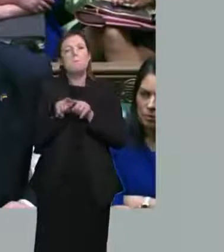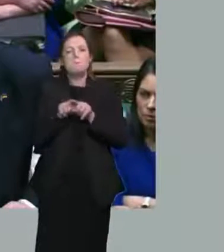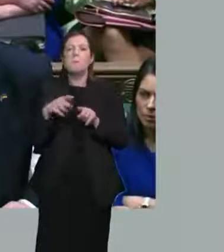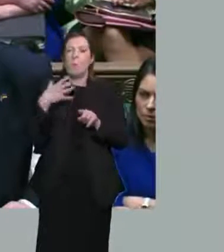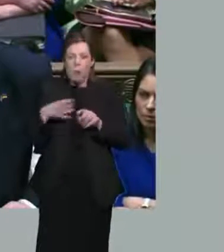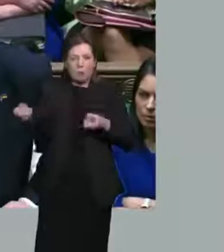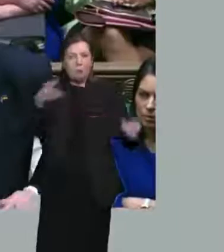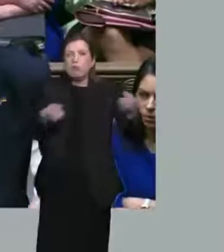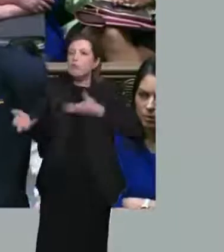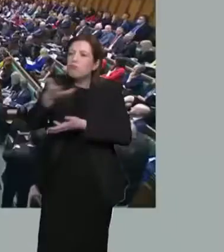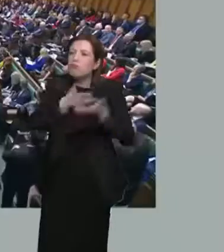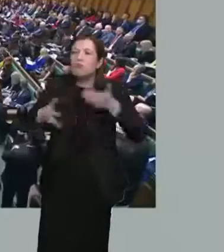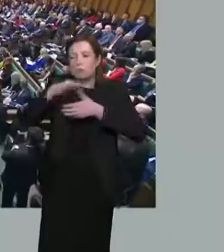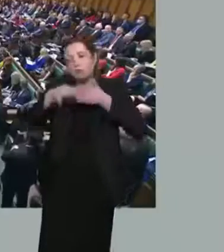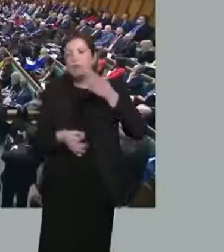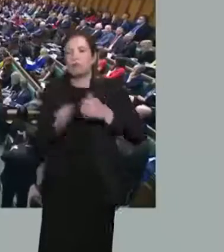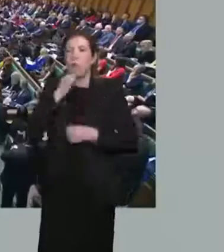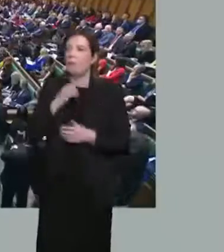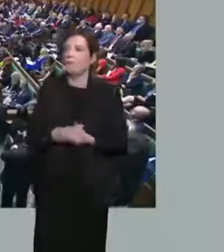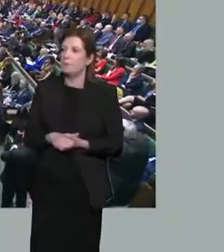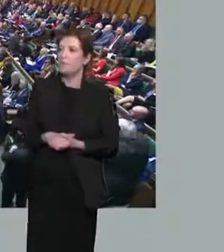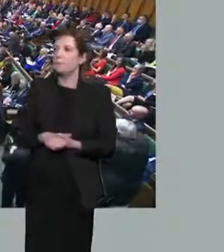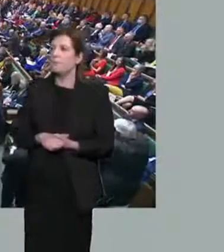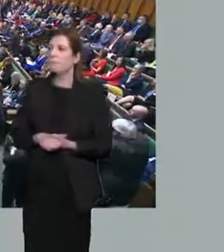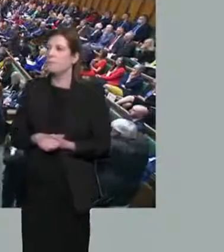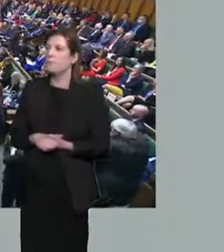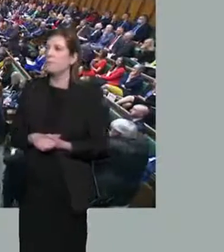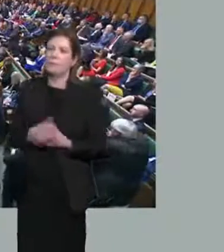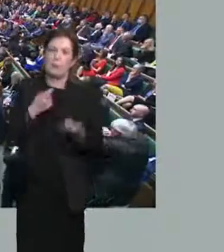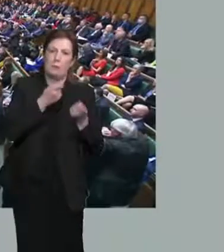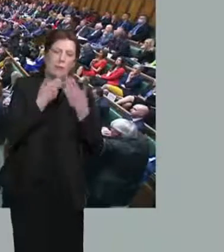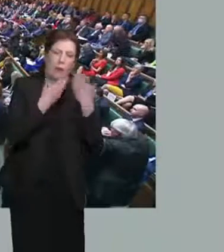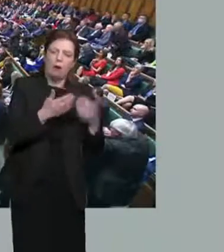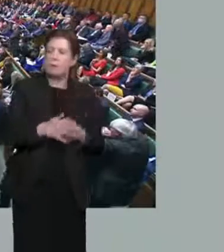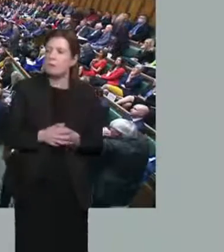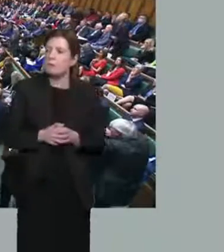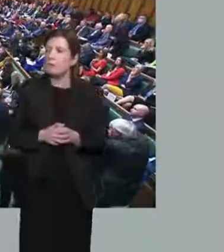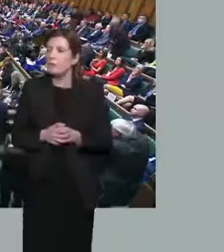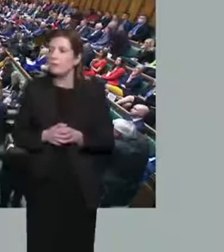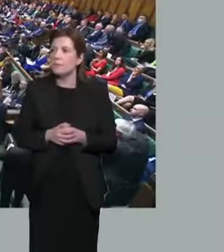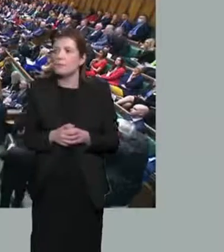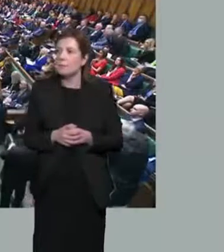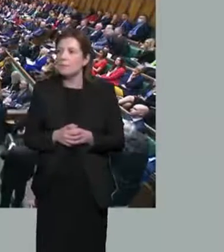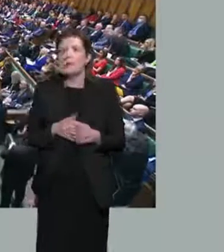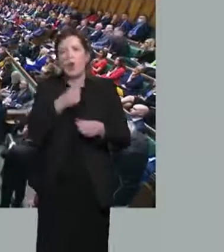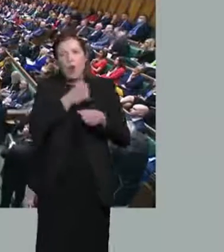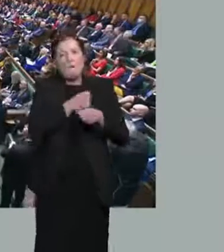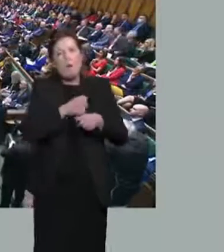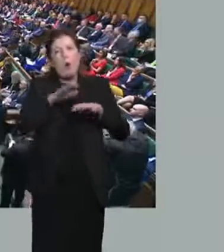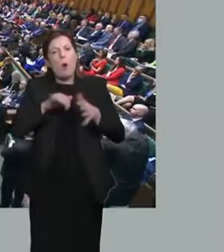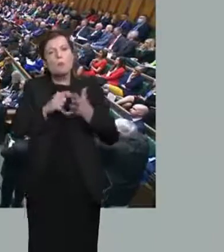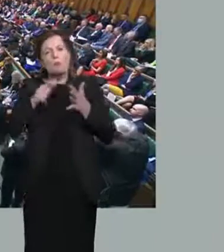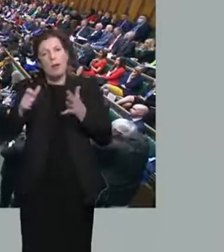discuss all the issues that she's raised. Percy. Thank you, Mr. Speaker. Can I begin by thanking the Government and the Home Secretary, in particular as Chair